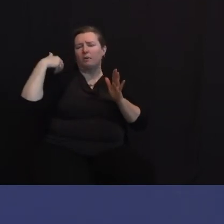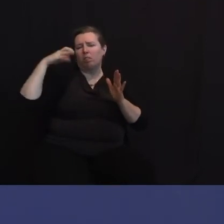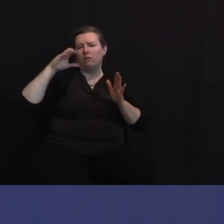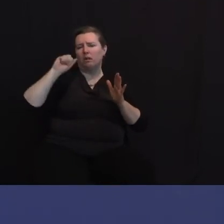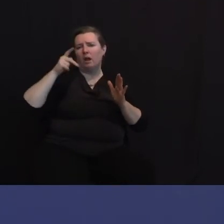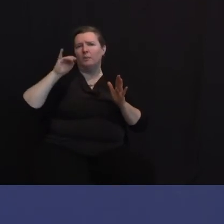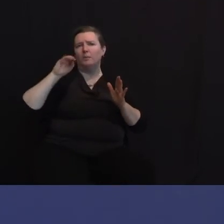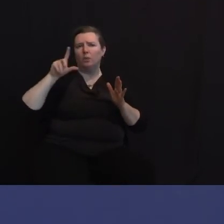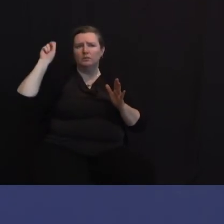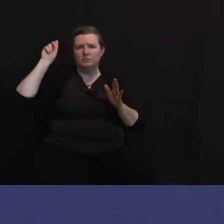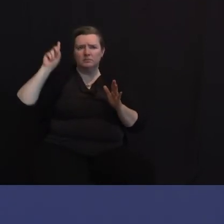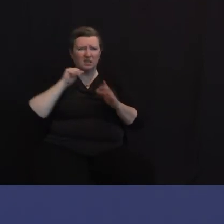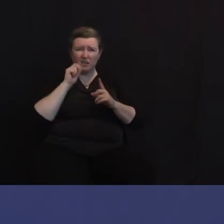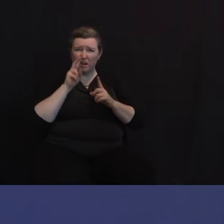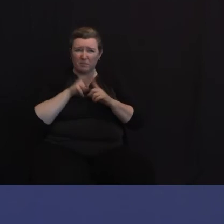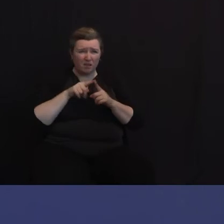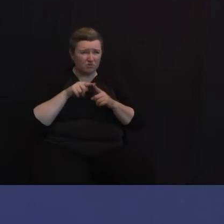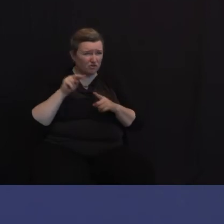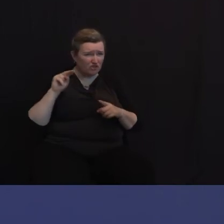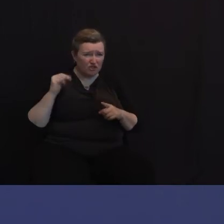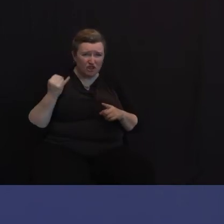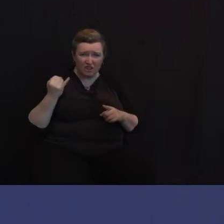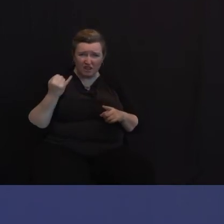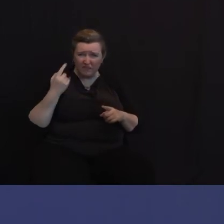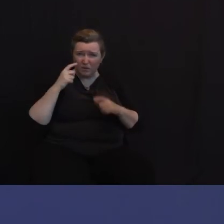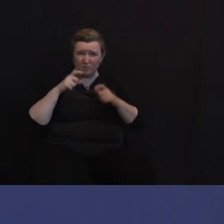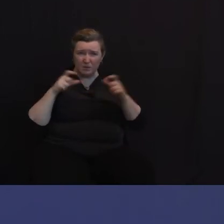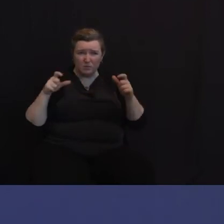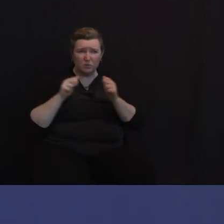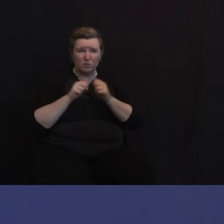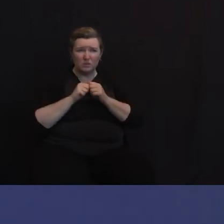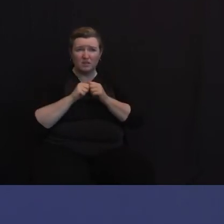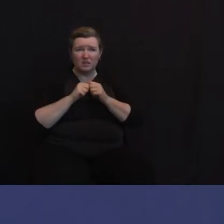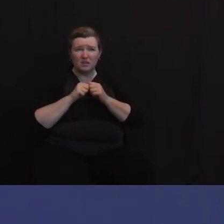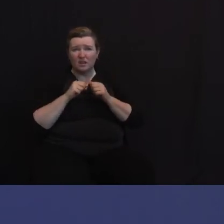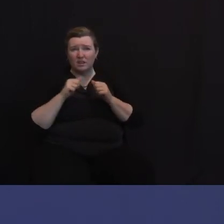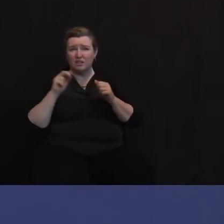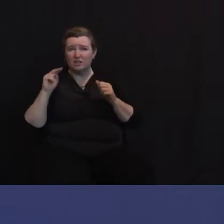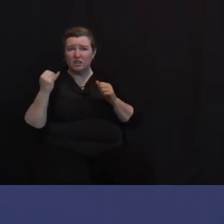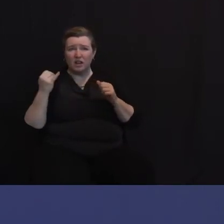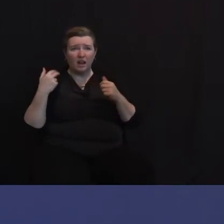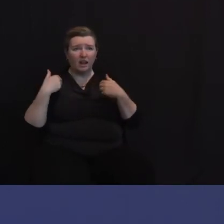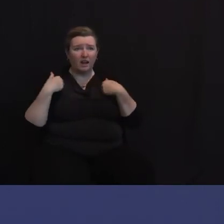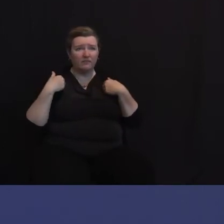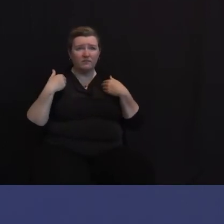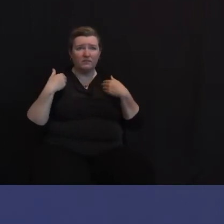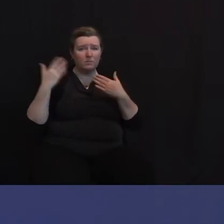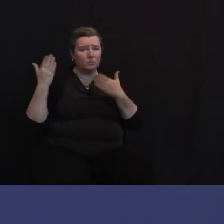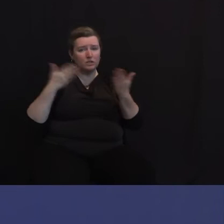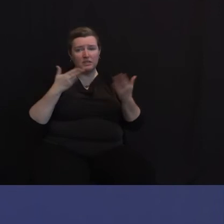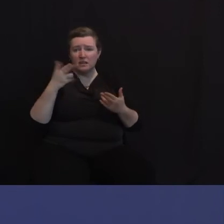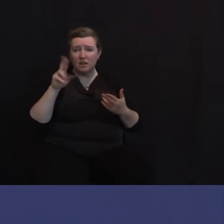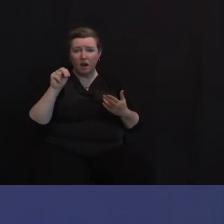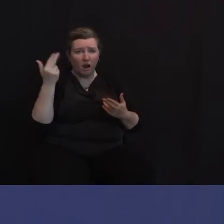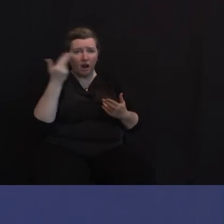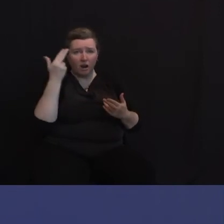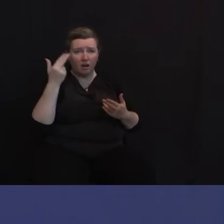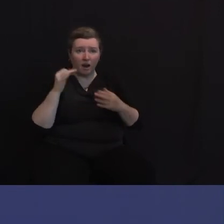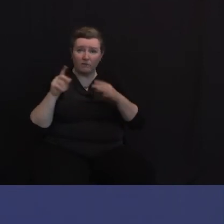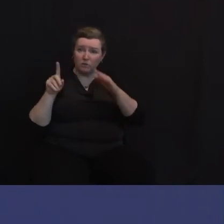strict gun carry laws. Anybody who shows up is going to get arrested and face felony charges if they are carrying a weapon and don't have a